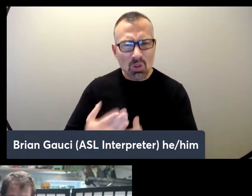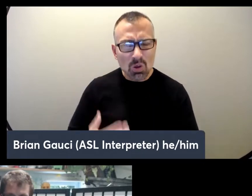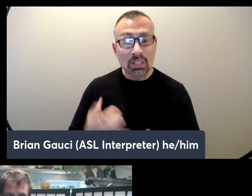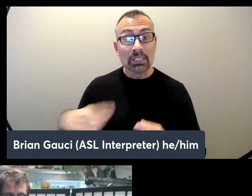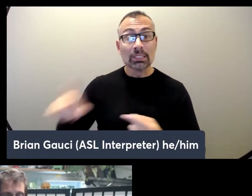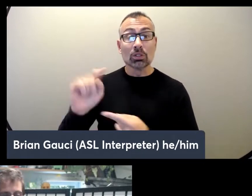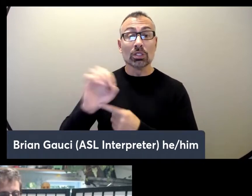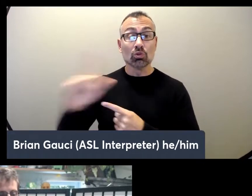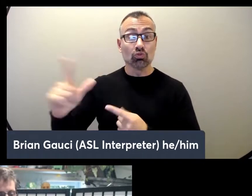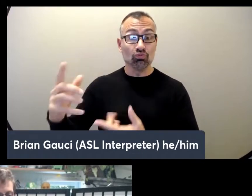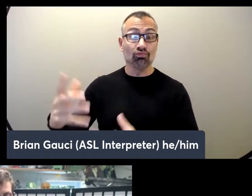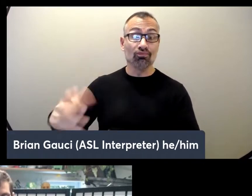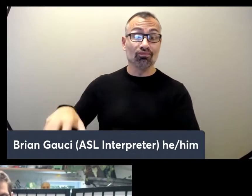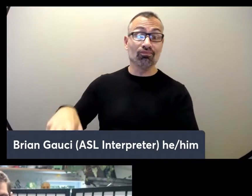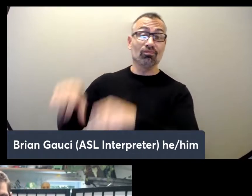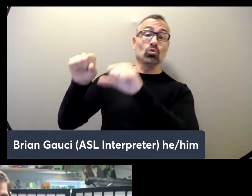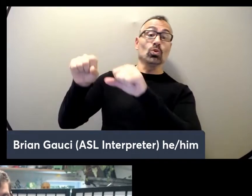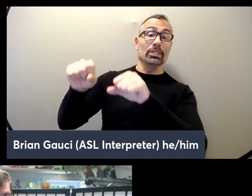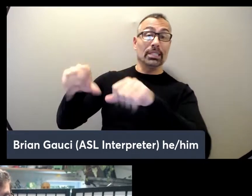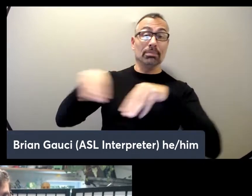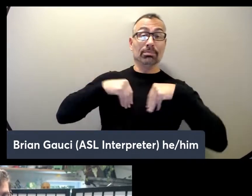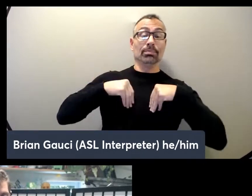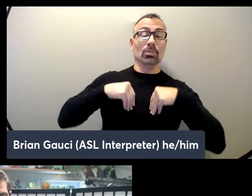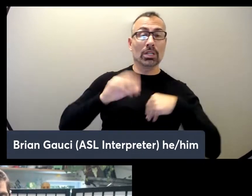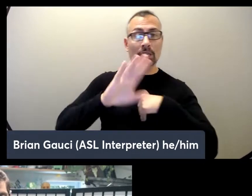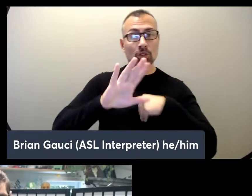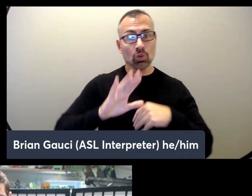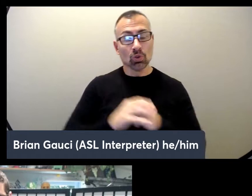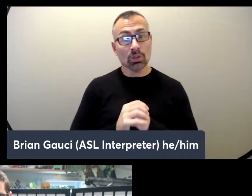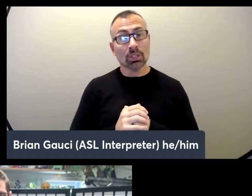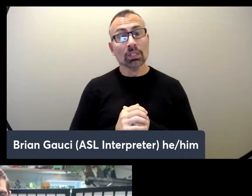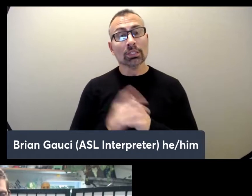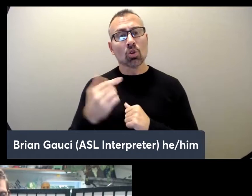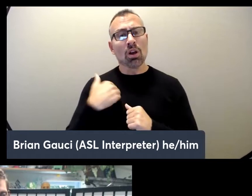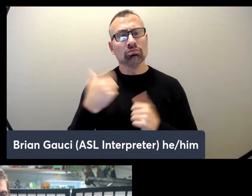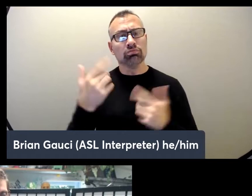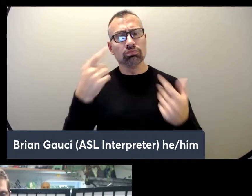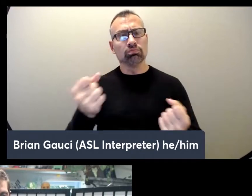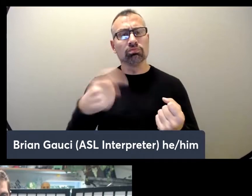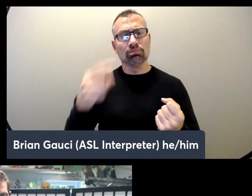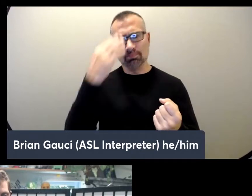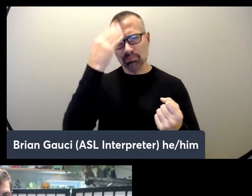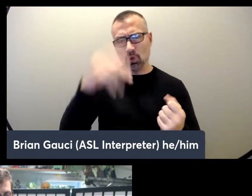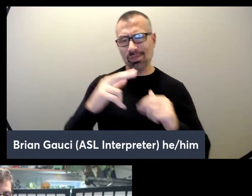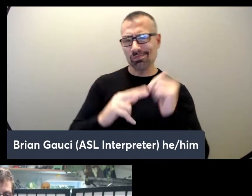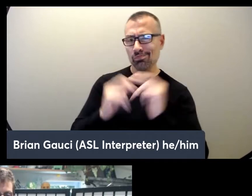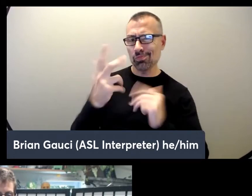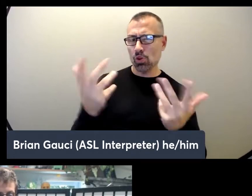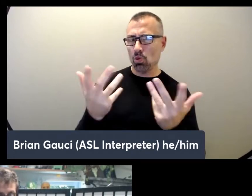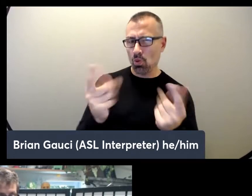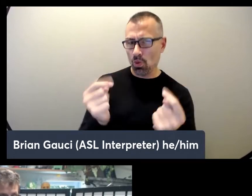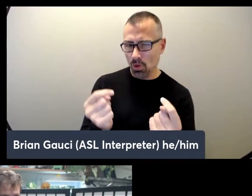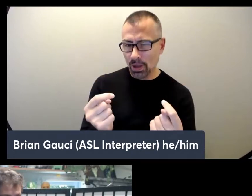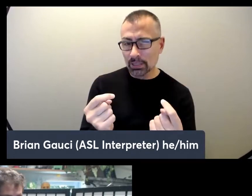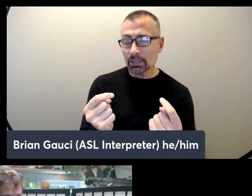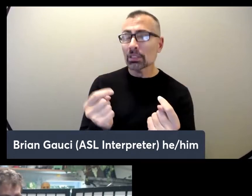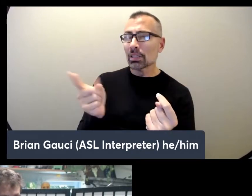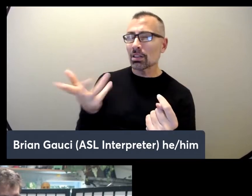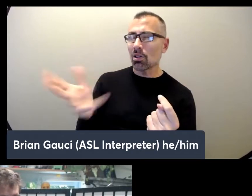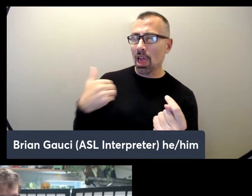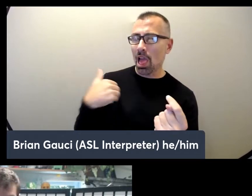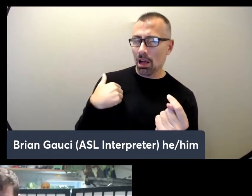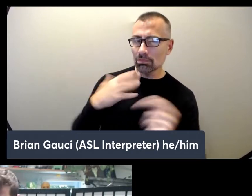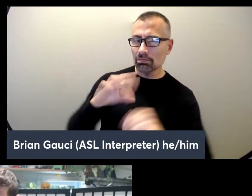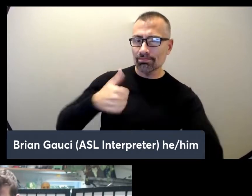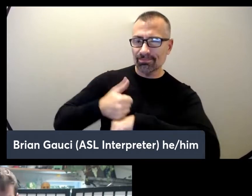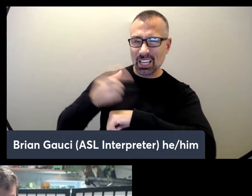as well. And so you're able to get that bit of security confidence that you know what you're building upon has been used somewhere else in the